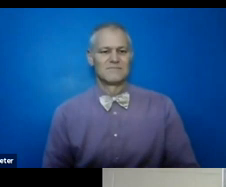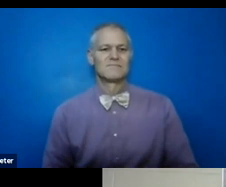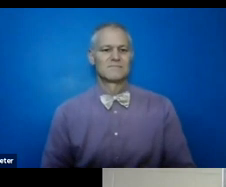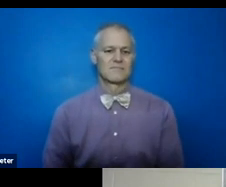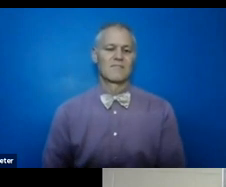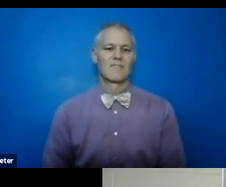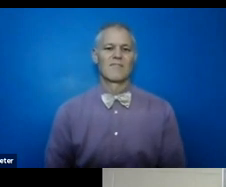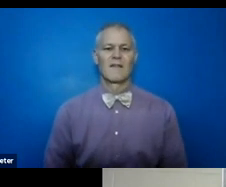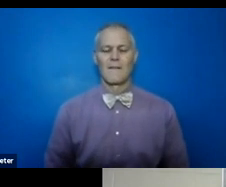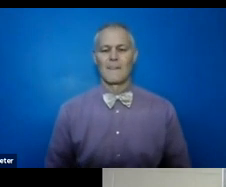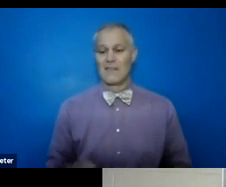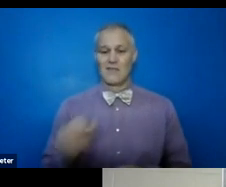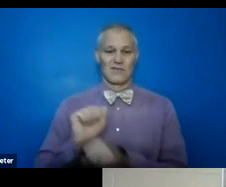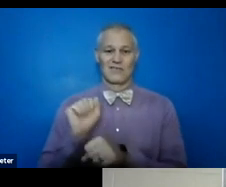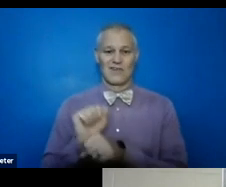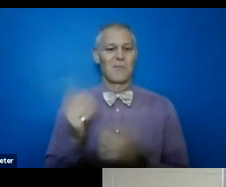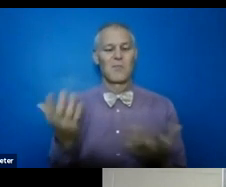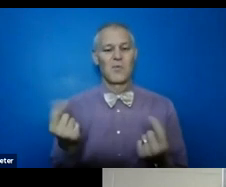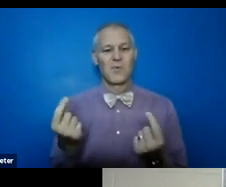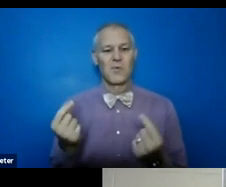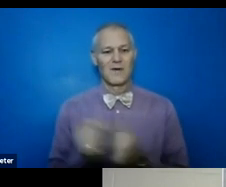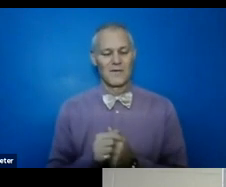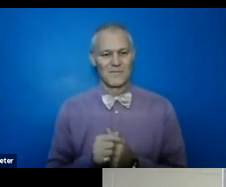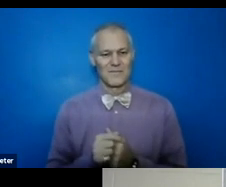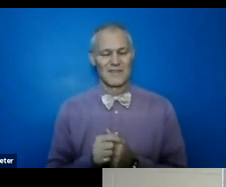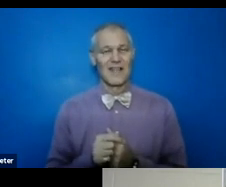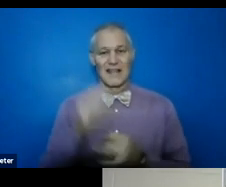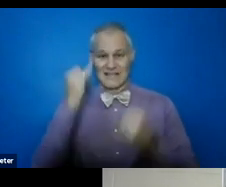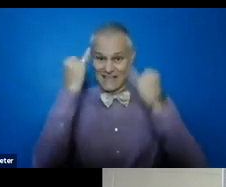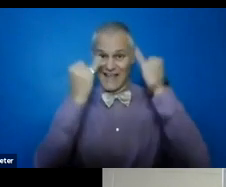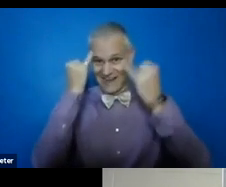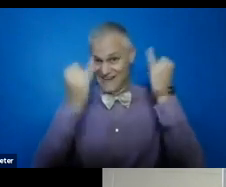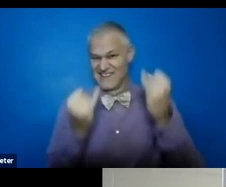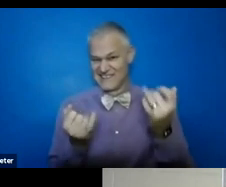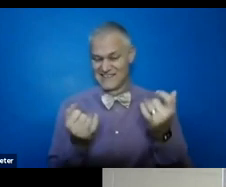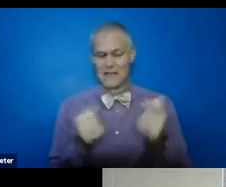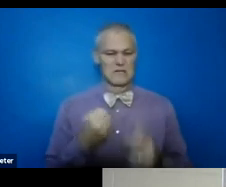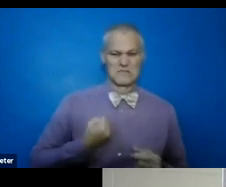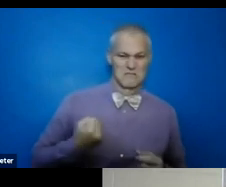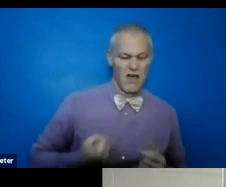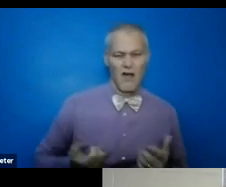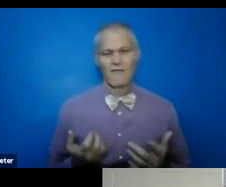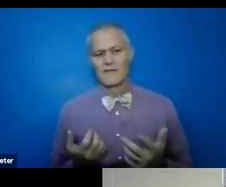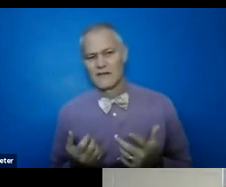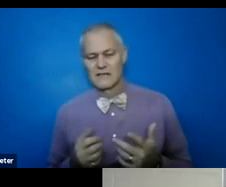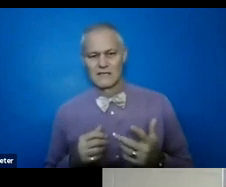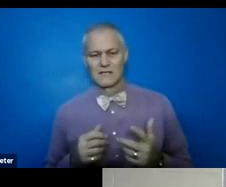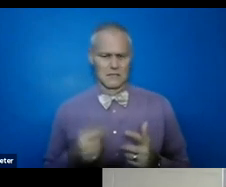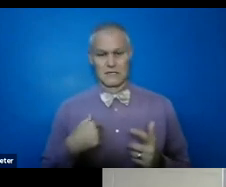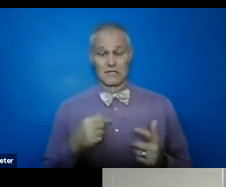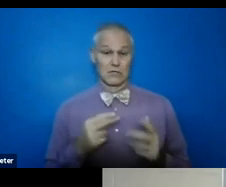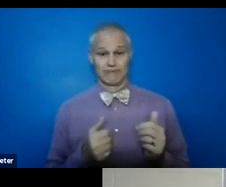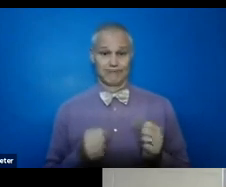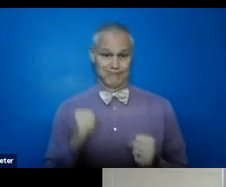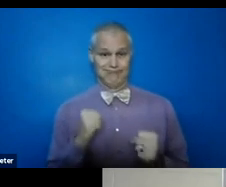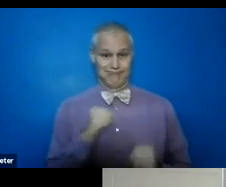I had the task of taking those ideas I was listing before about toughness, about a certain hypersexual association